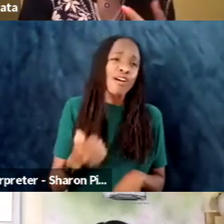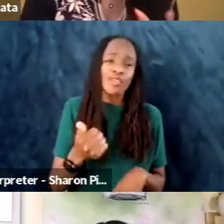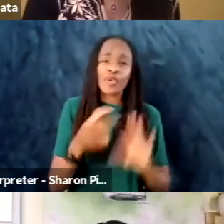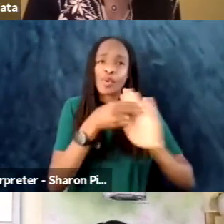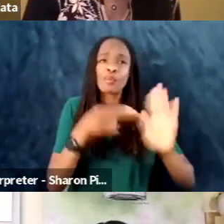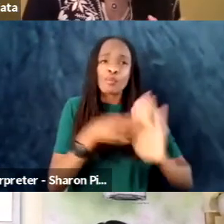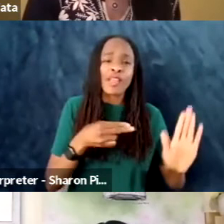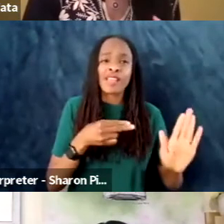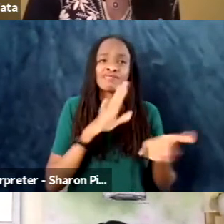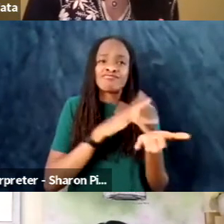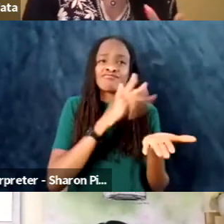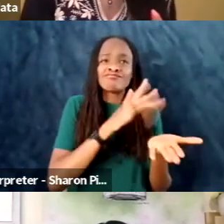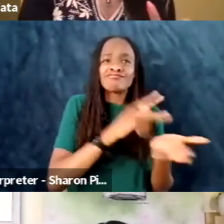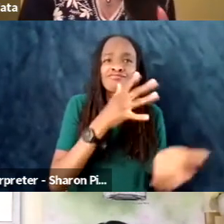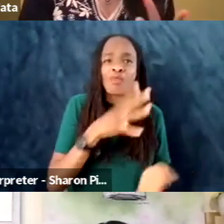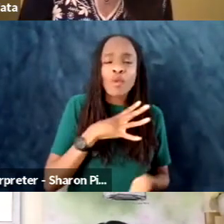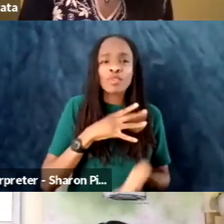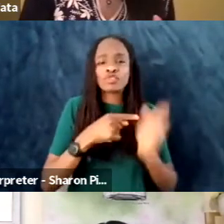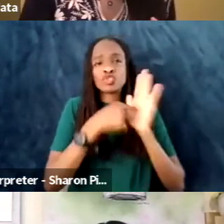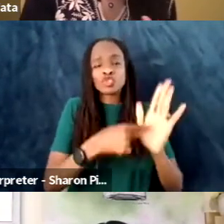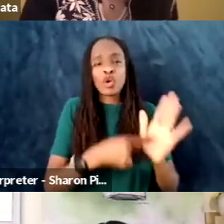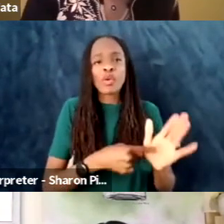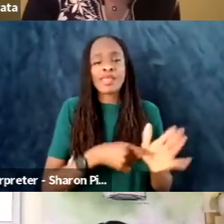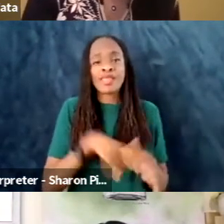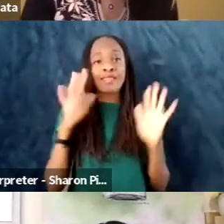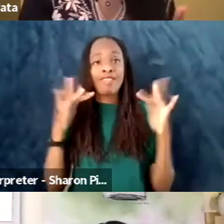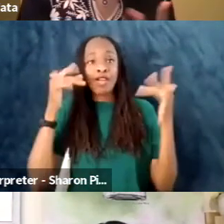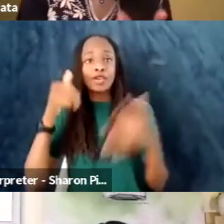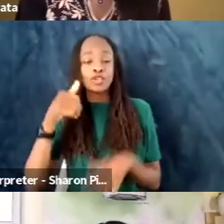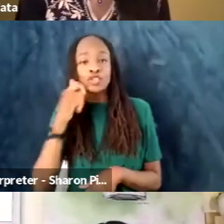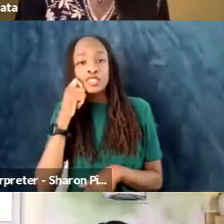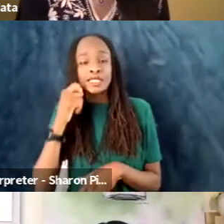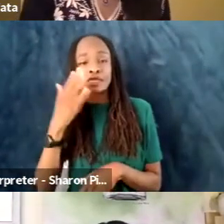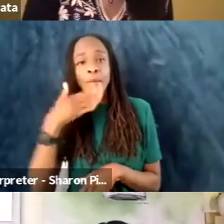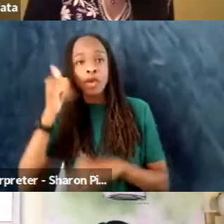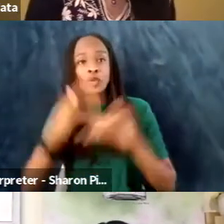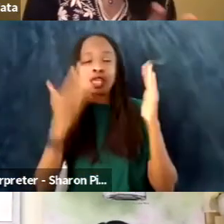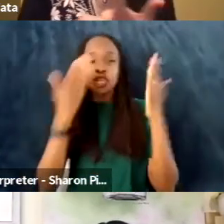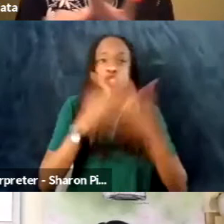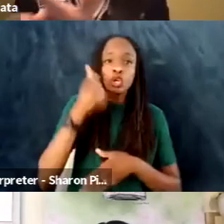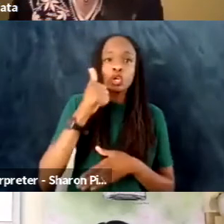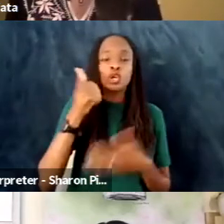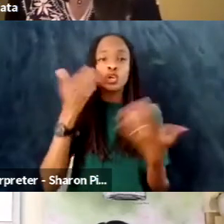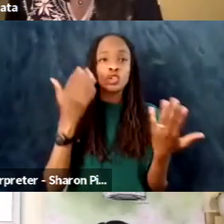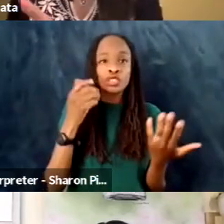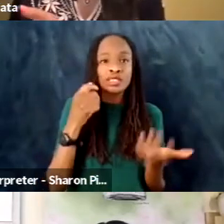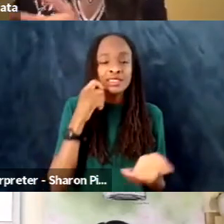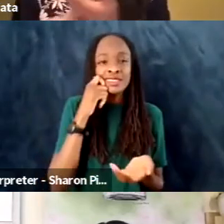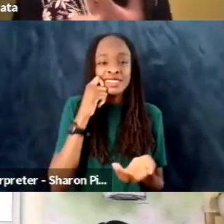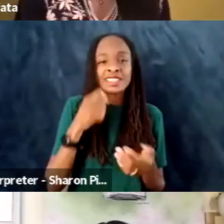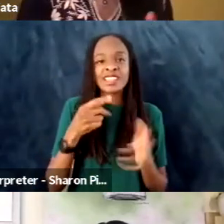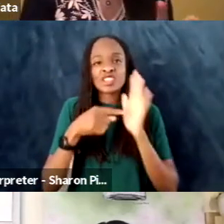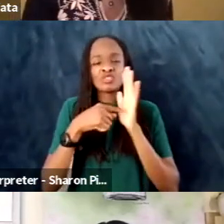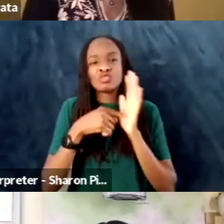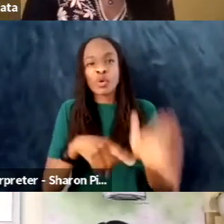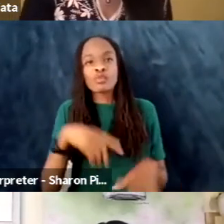still showing fair skin works better than dark skin, who are still showing women cooking and men watching TV, who are